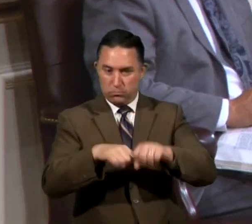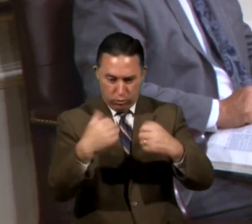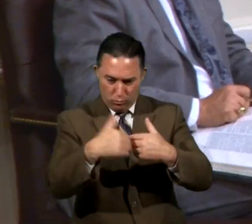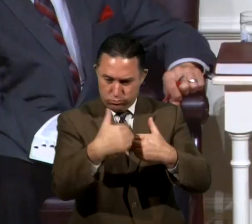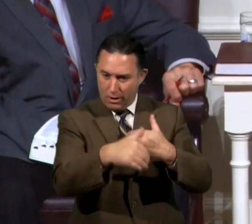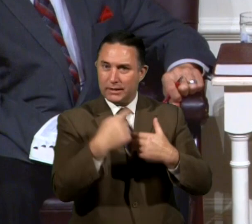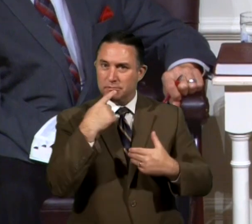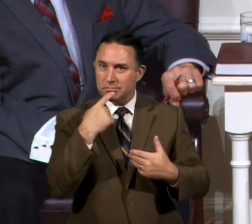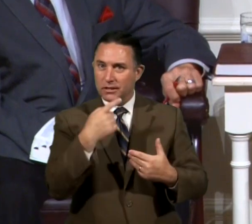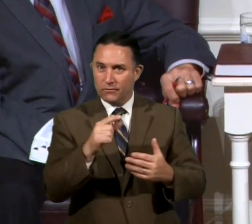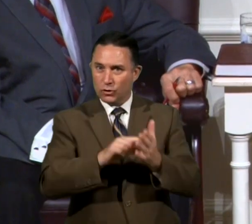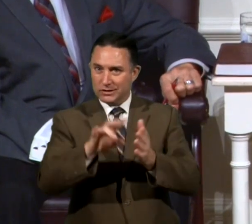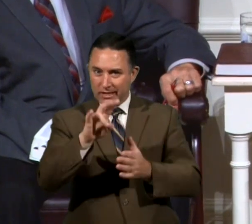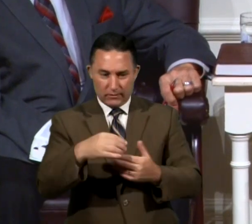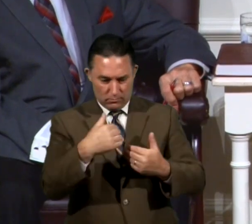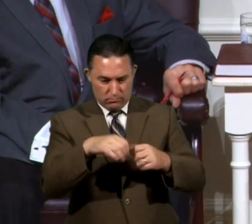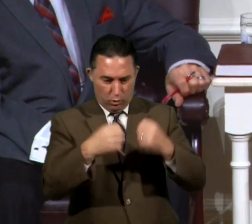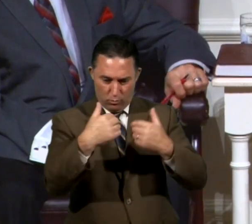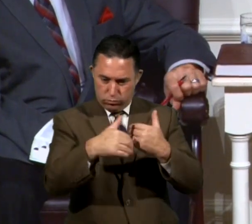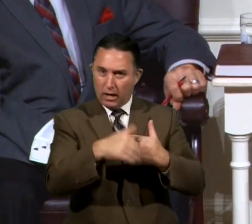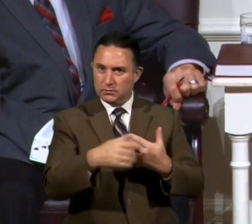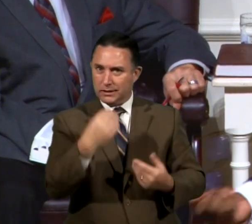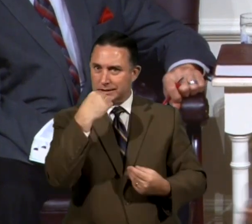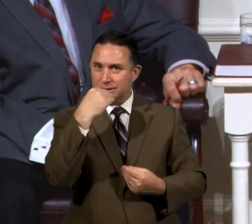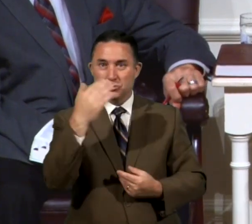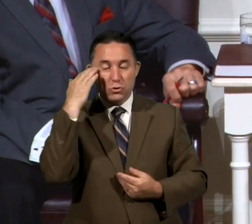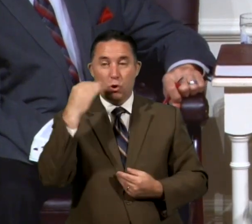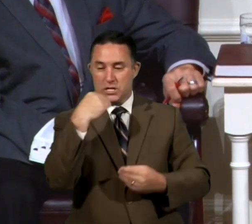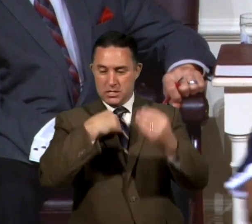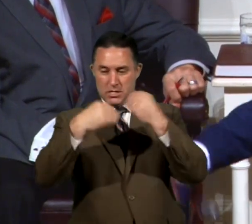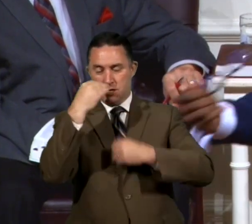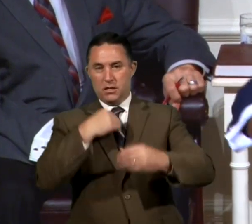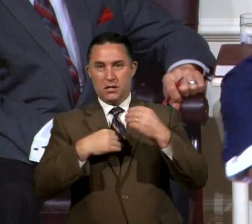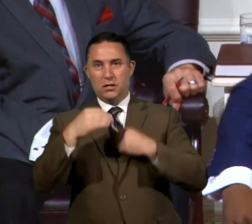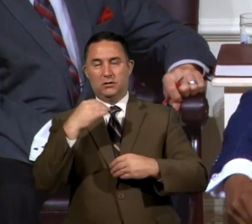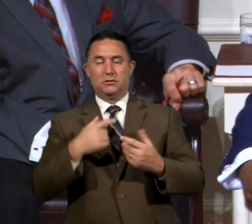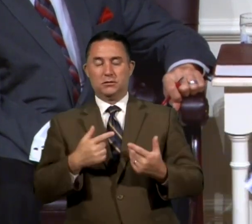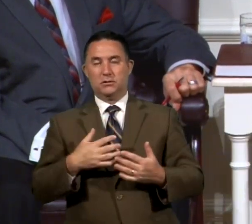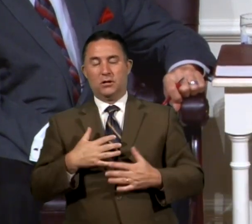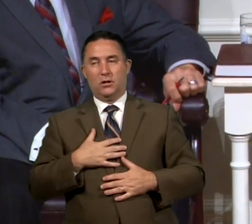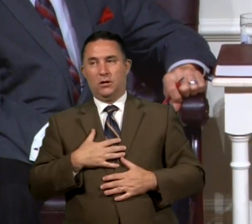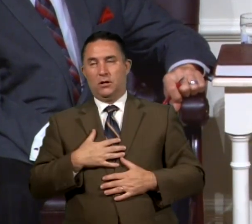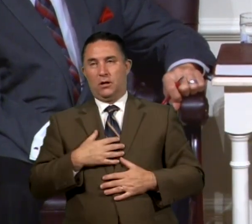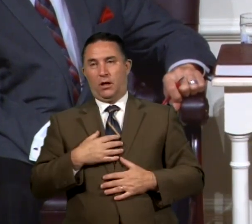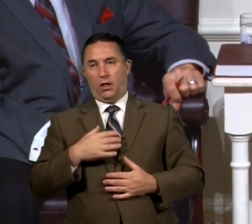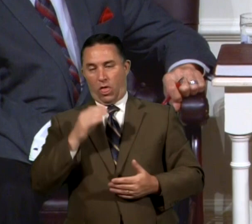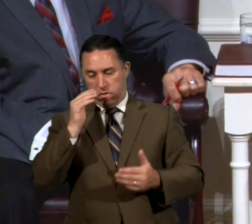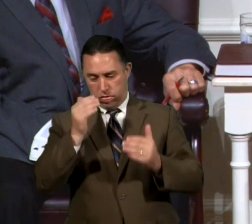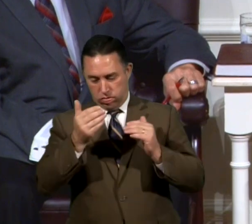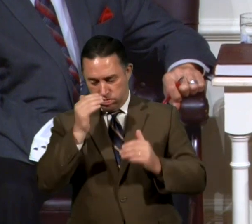what the Bible says in verse number 7. They just got through eating. You know when you eat, you get the itis and you start fading away.